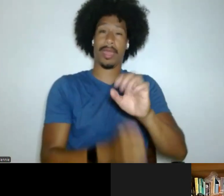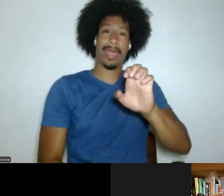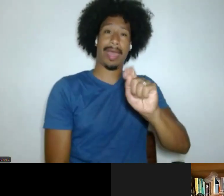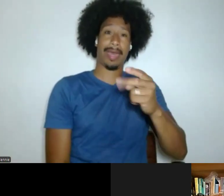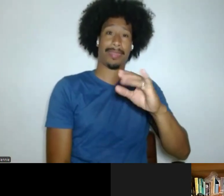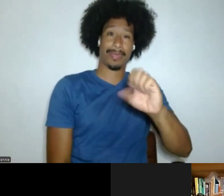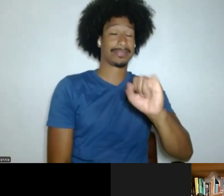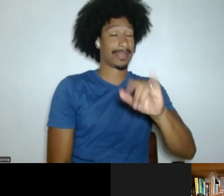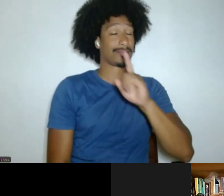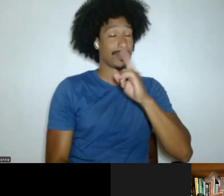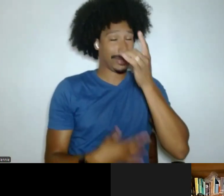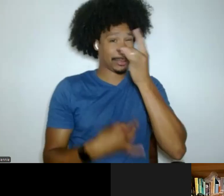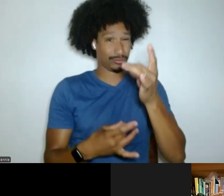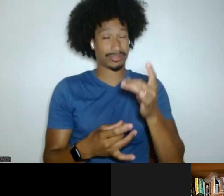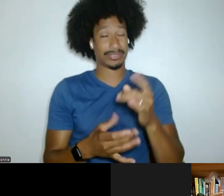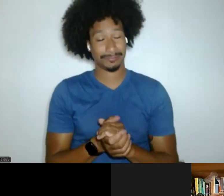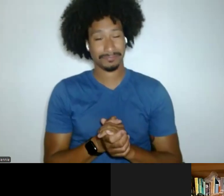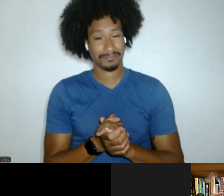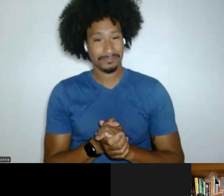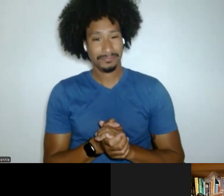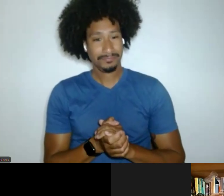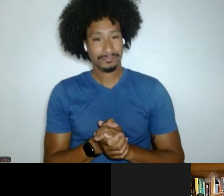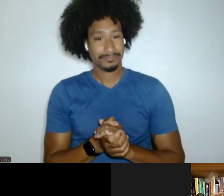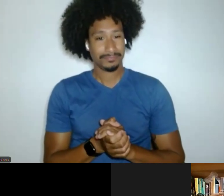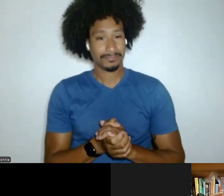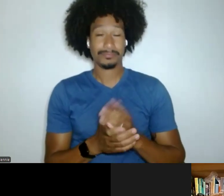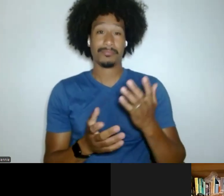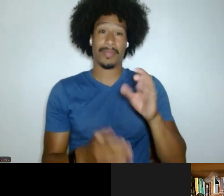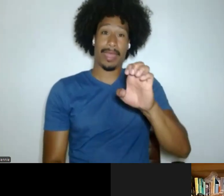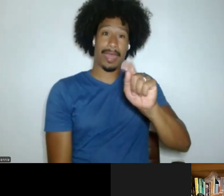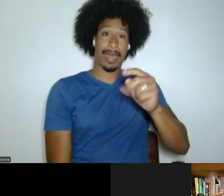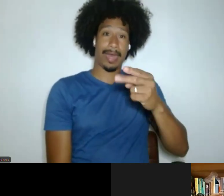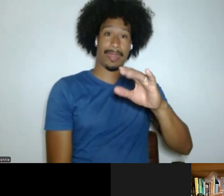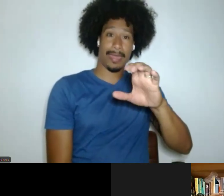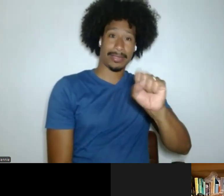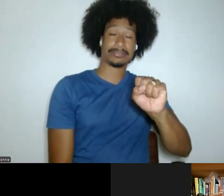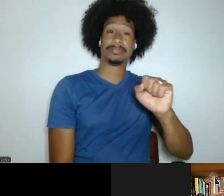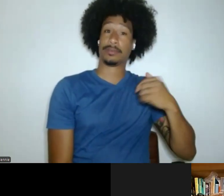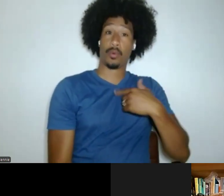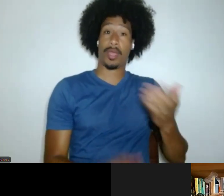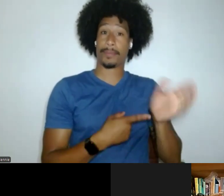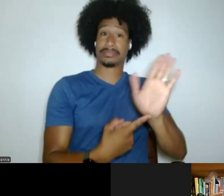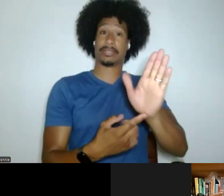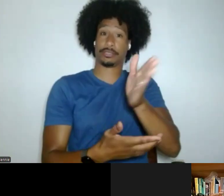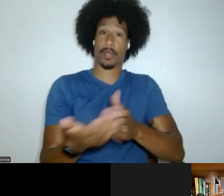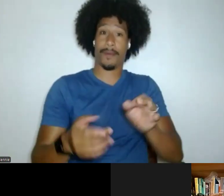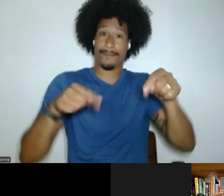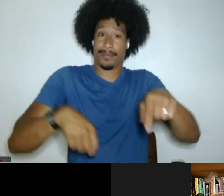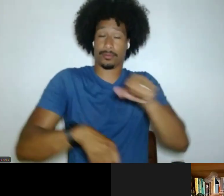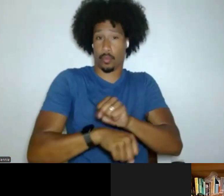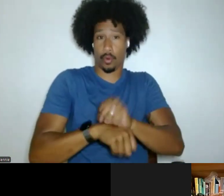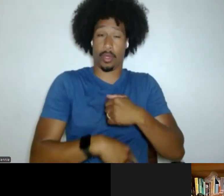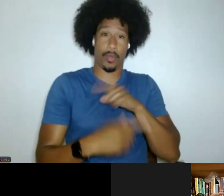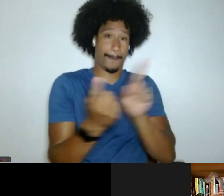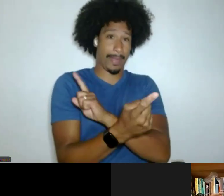in distance. But at IEEE ethics, we presented some of this work and met a lot of people who wanted